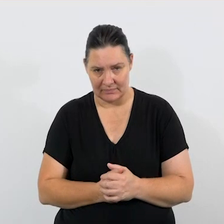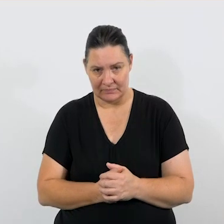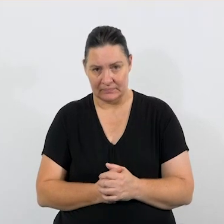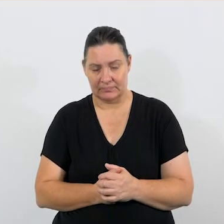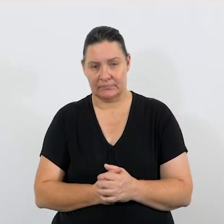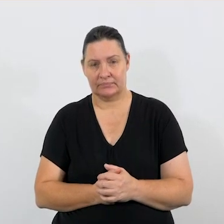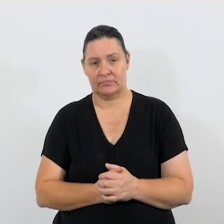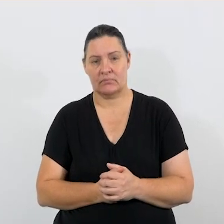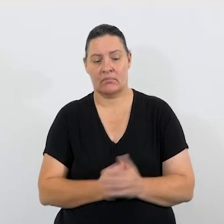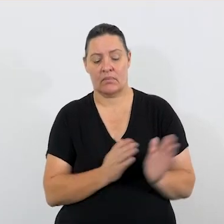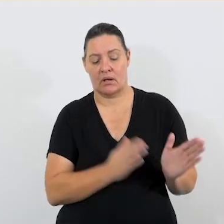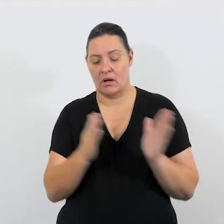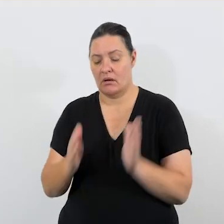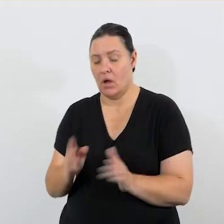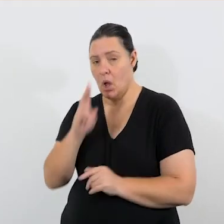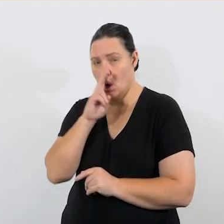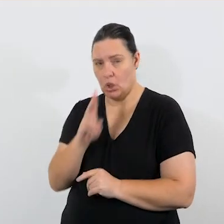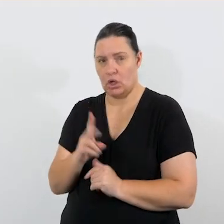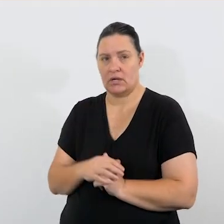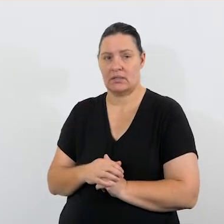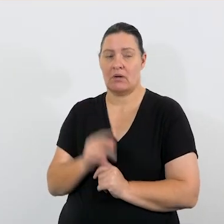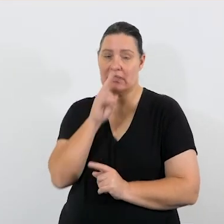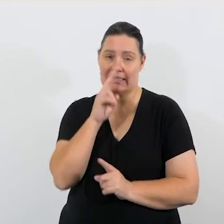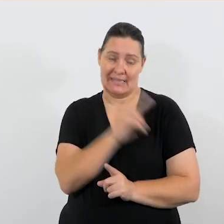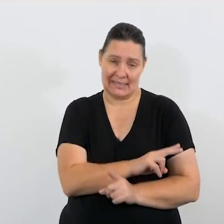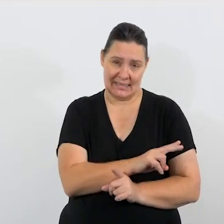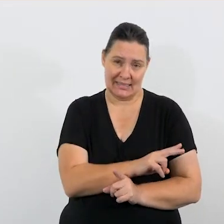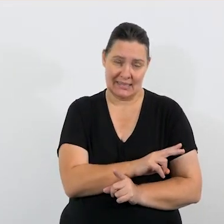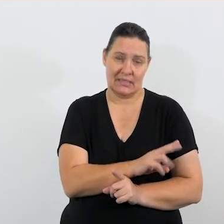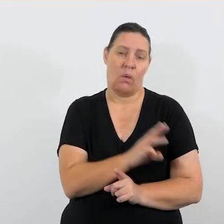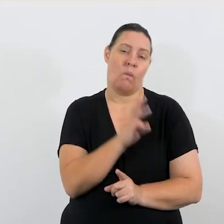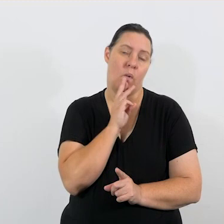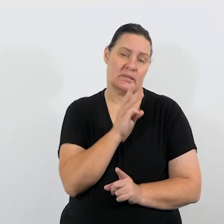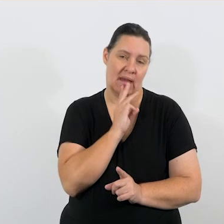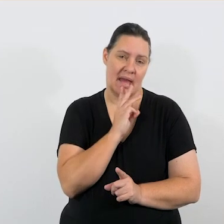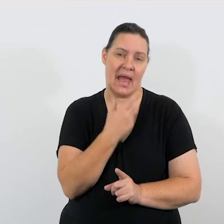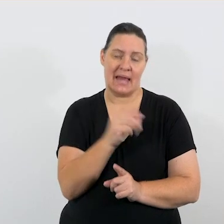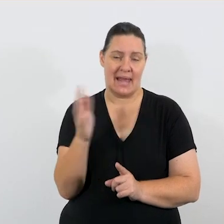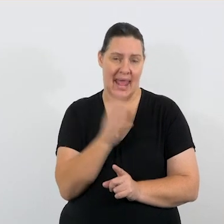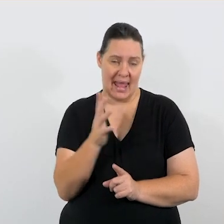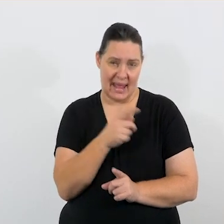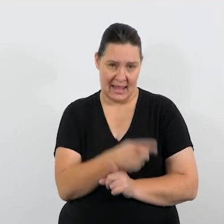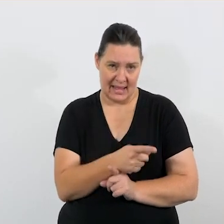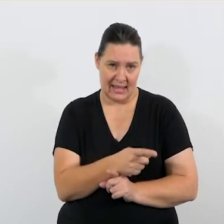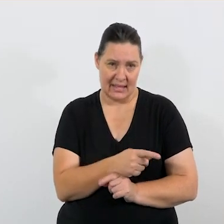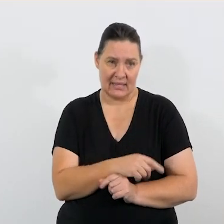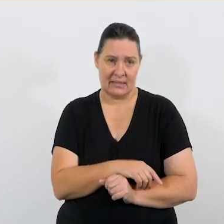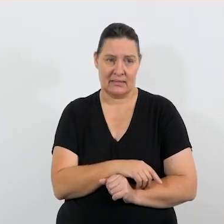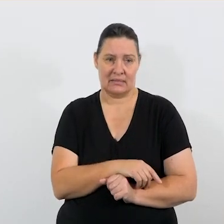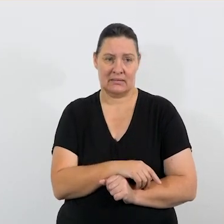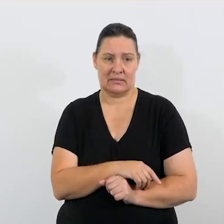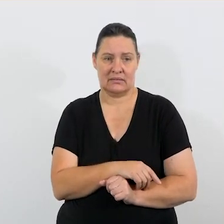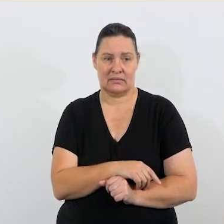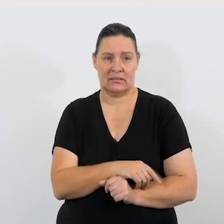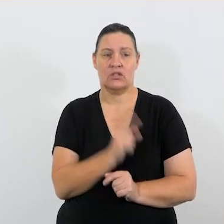dry very quickly. But when we look at, as you can see here, we spoke about the water and the air. So the water